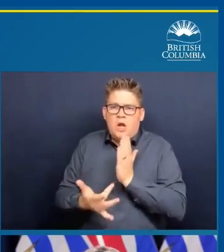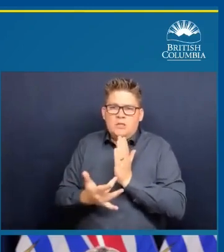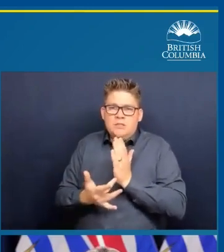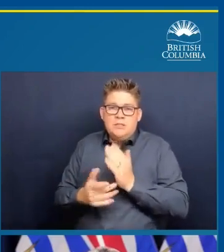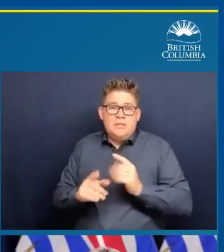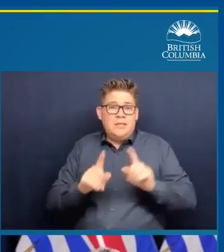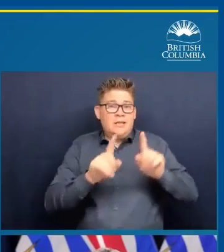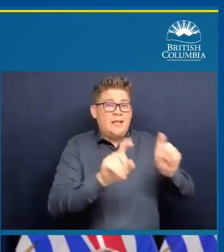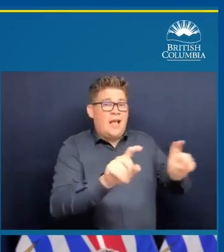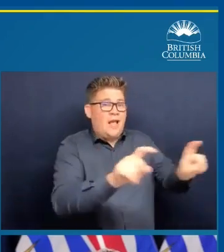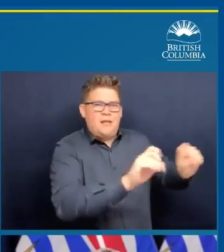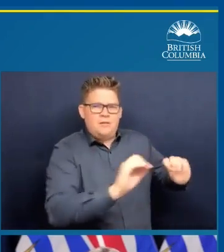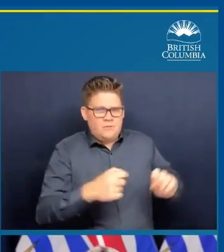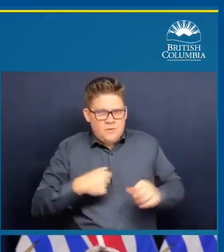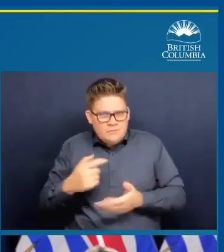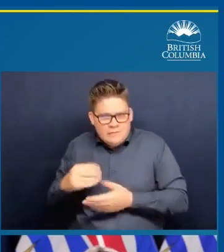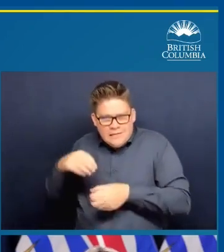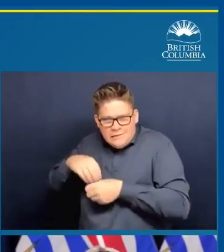our community as well.